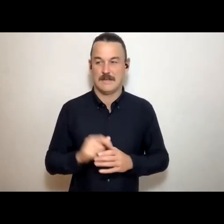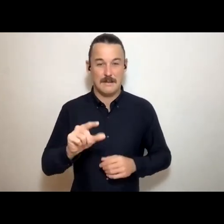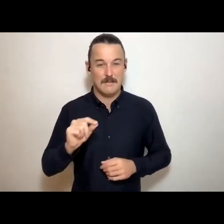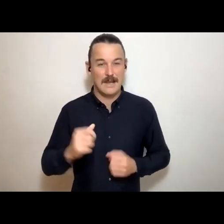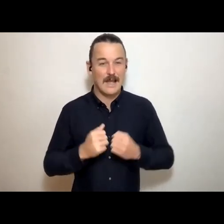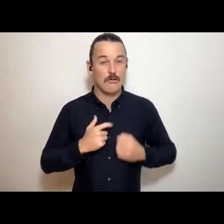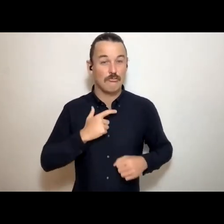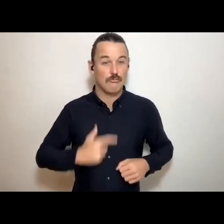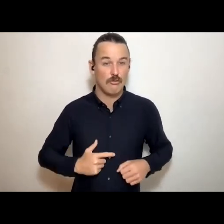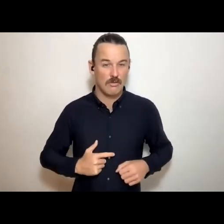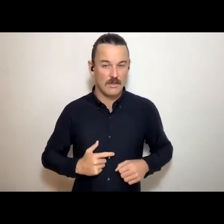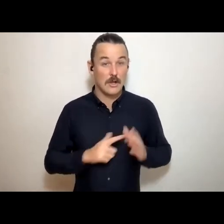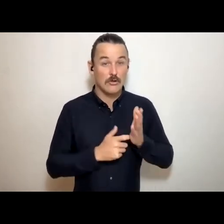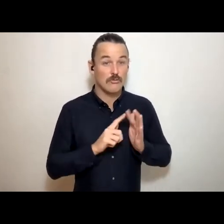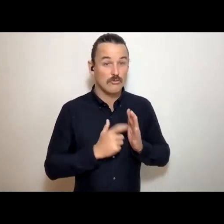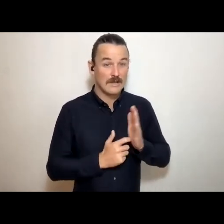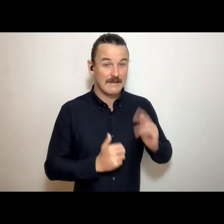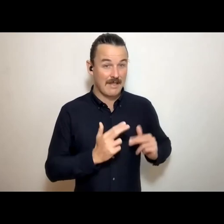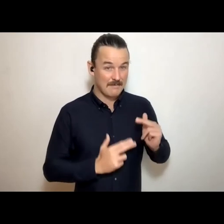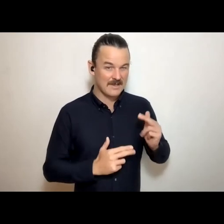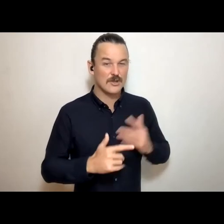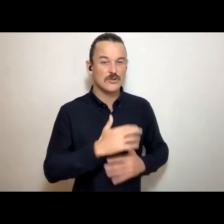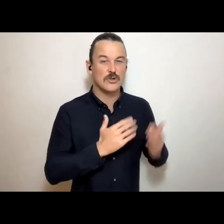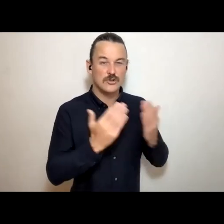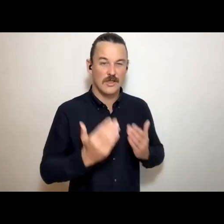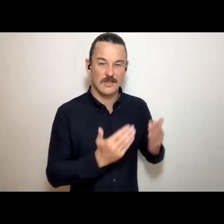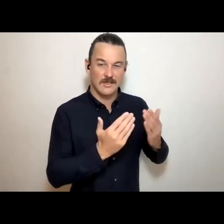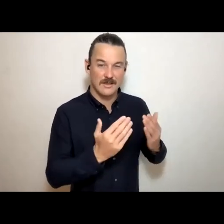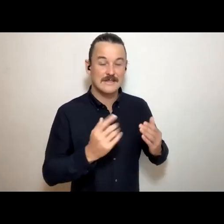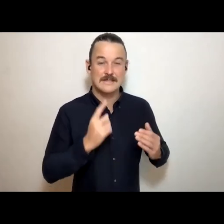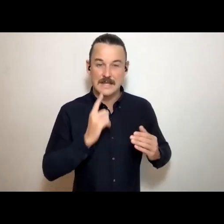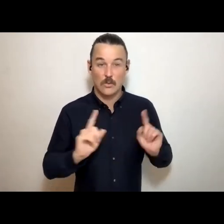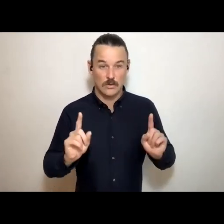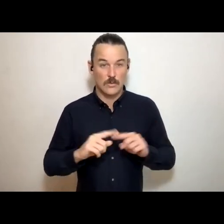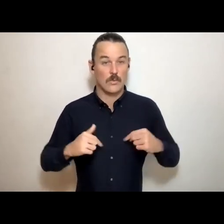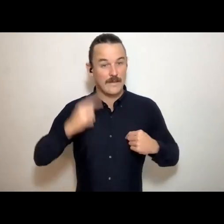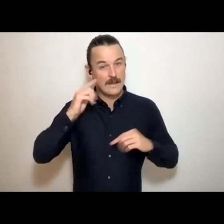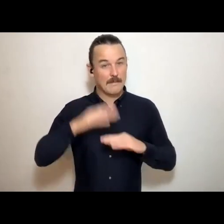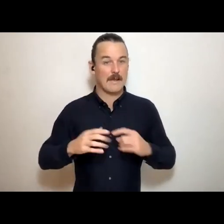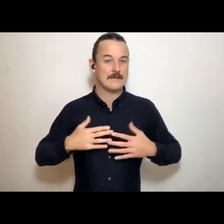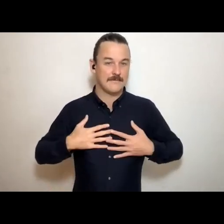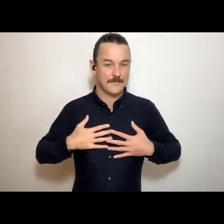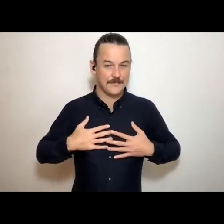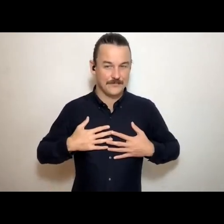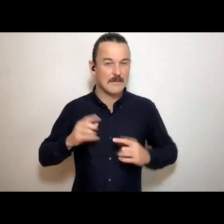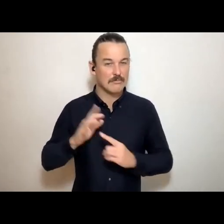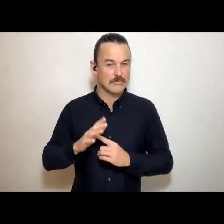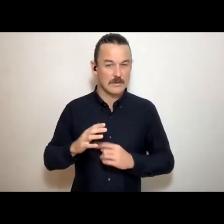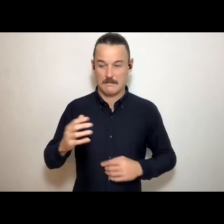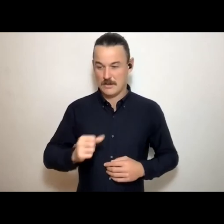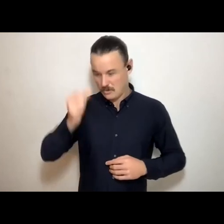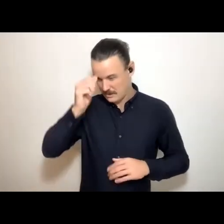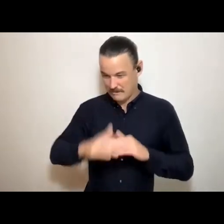um, career development sociology says that we think about ourself, which is important. We have to know about the world of work and about